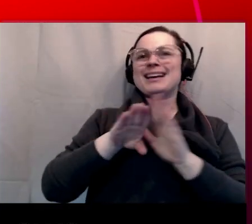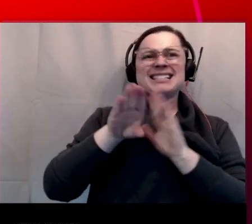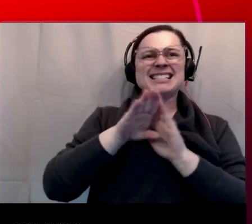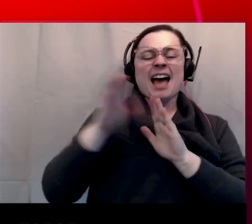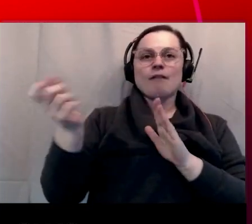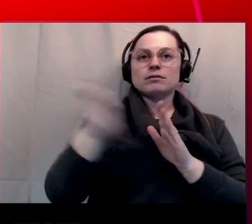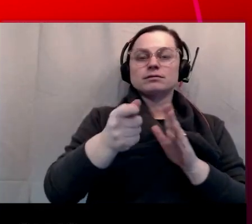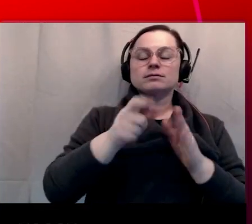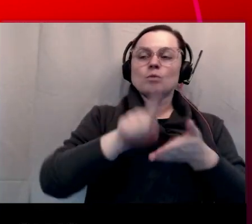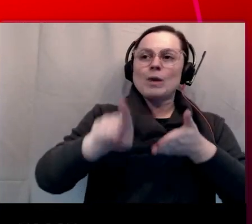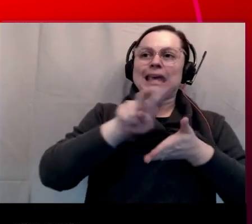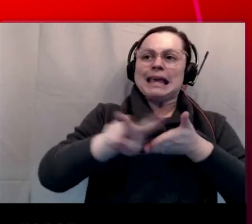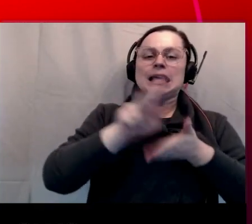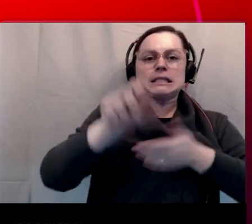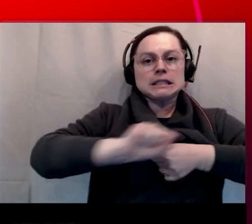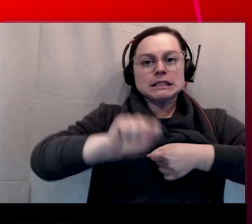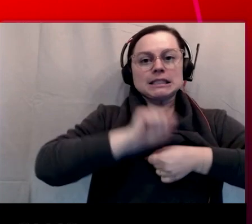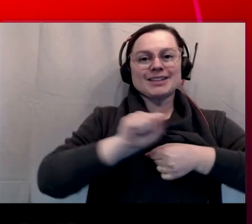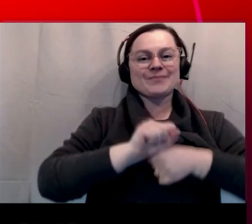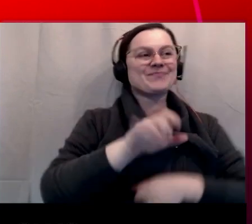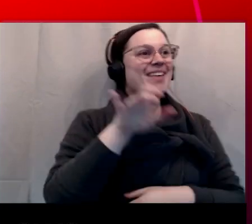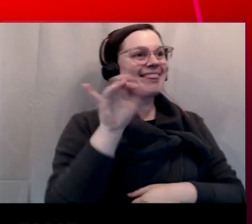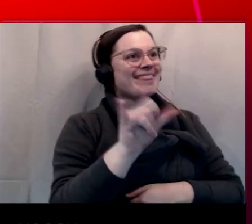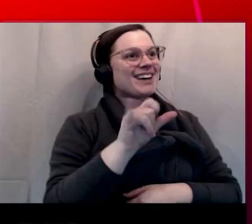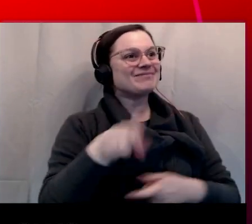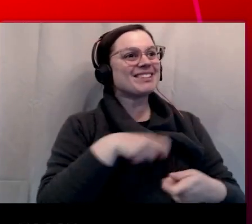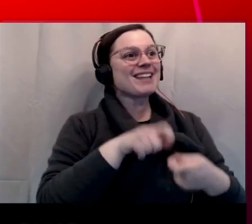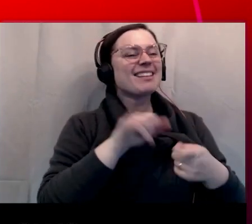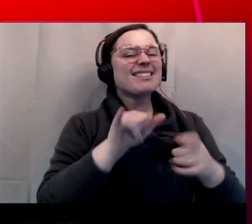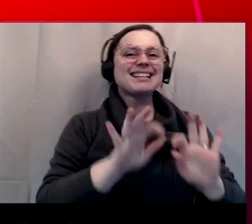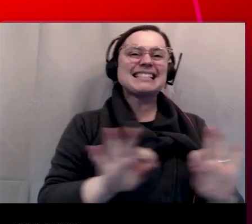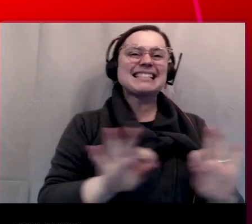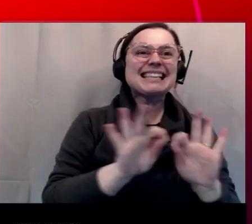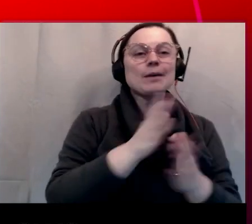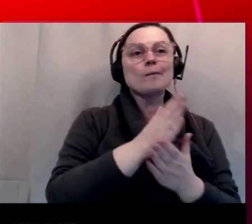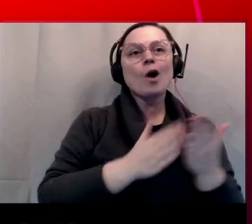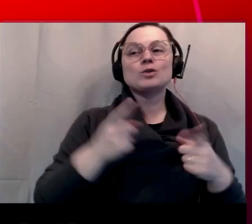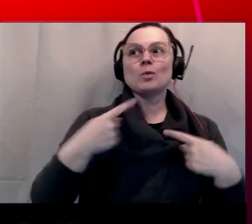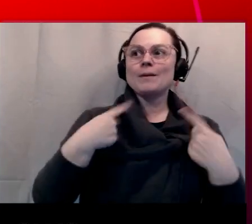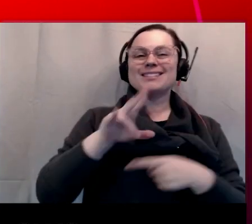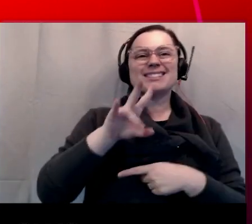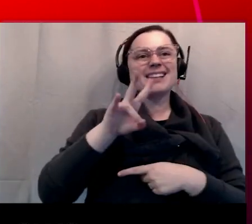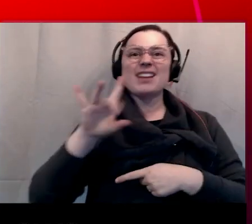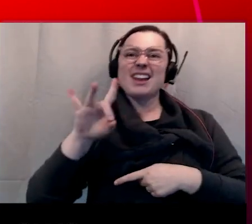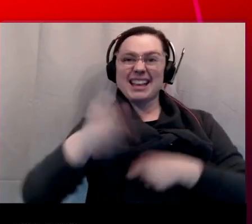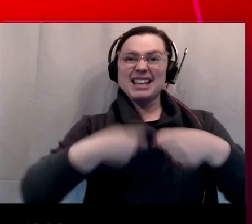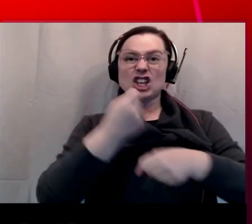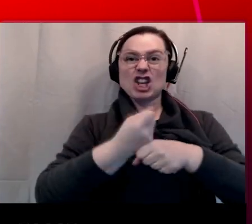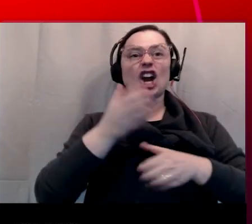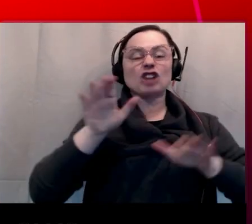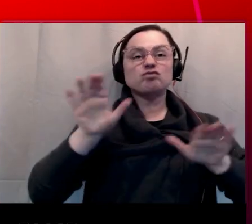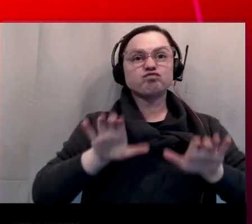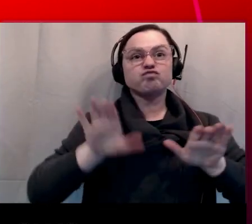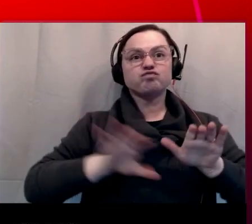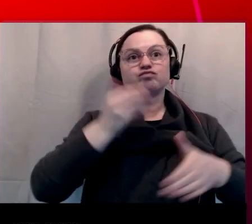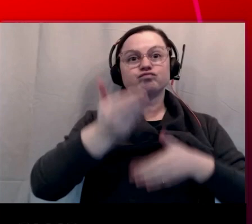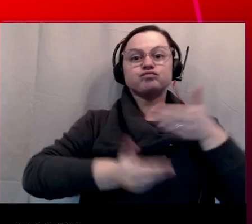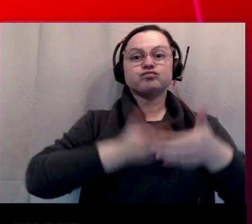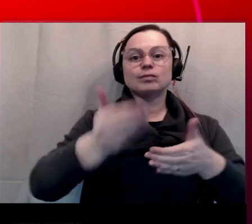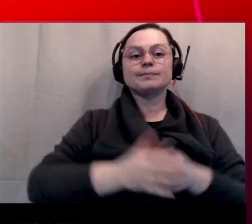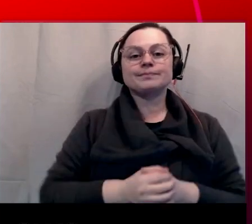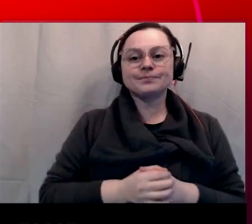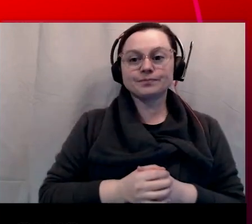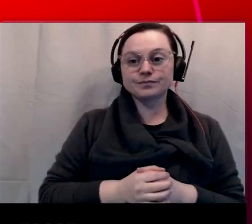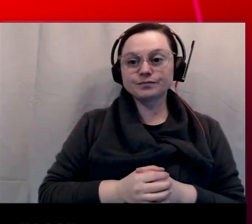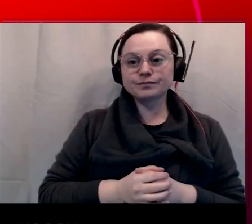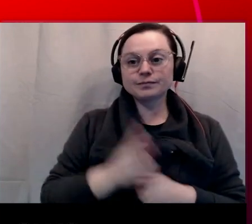Exactly. And that was the key thing. And then, so we've been doing this for about 7 or 8 years. And then a couple of years ago, a lot